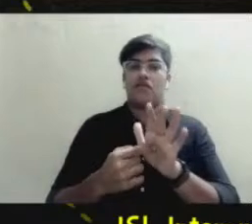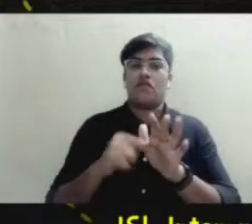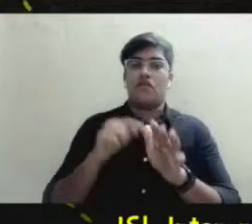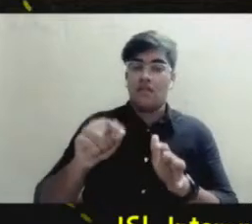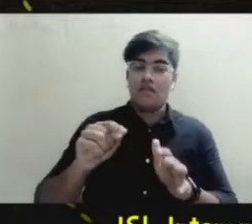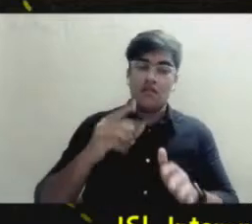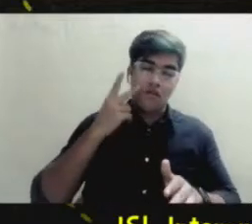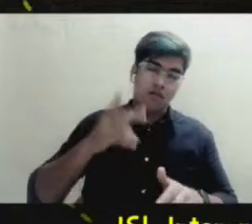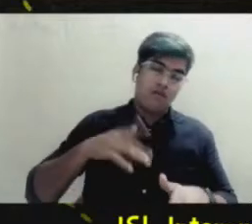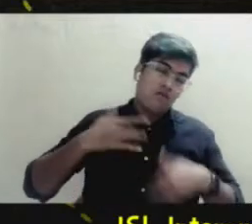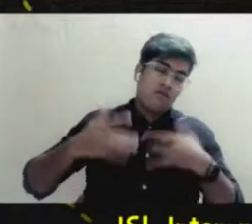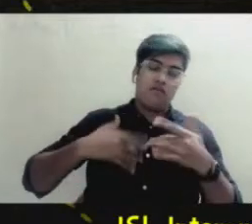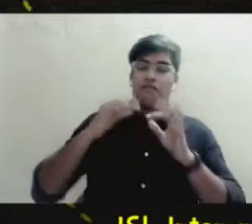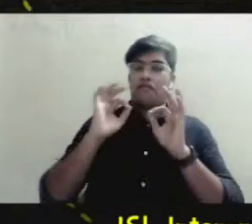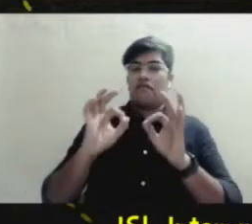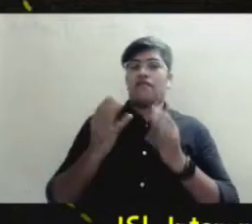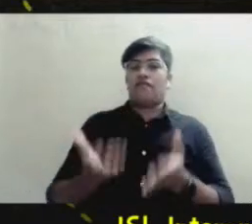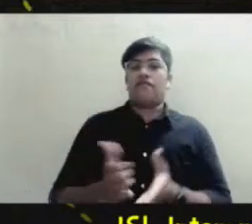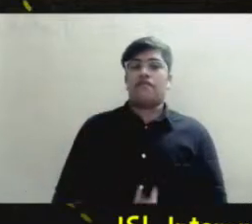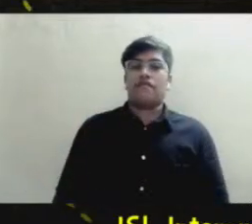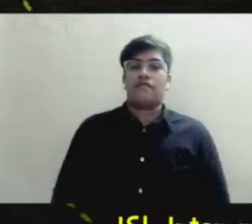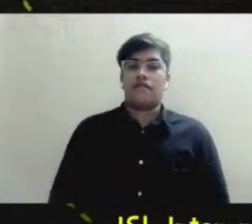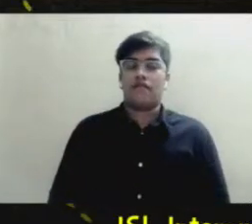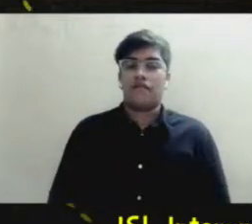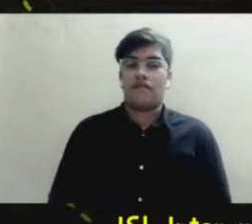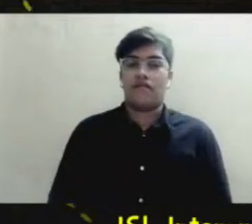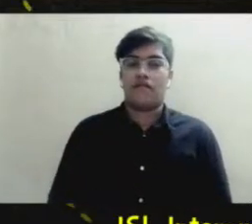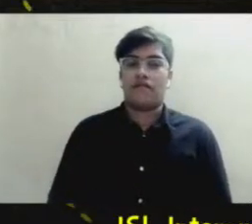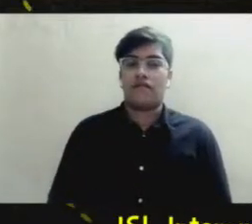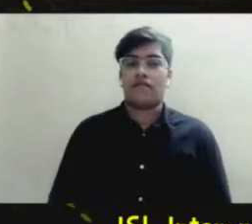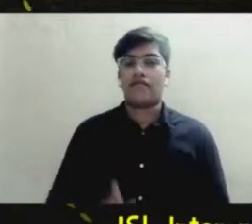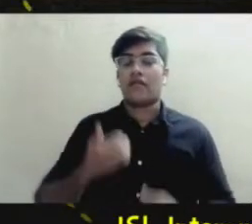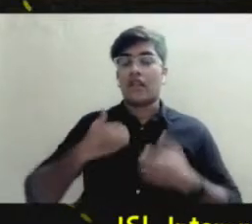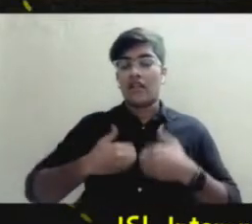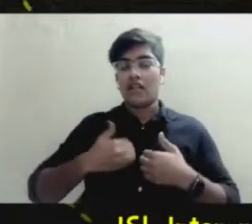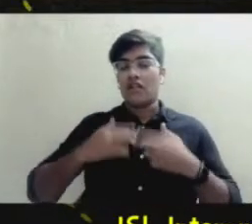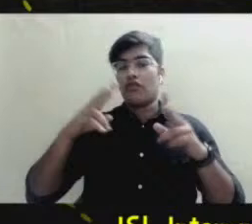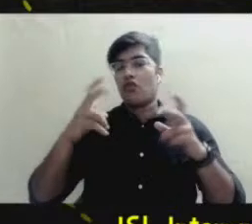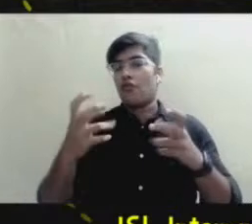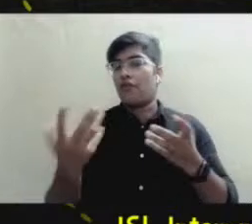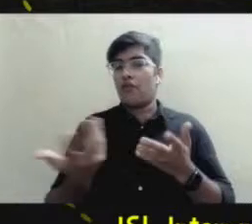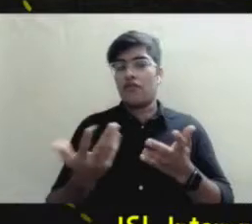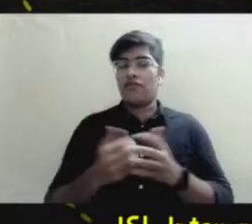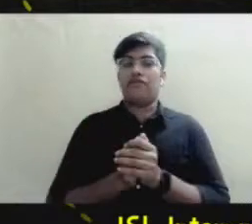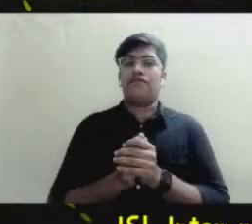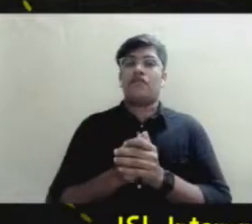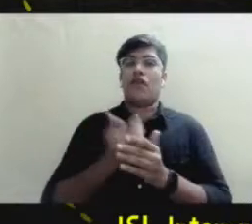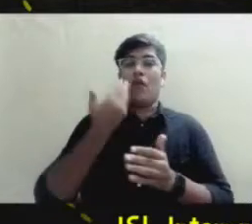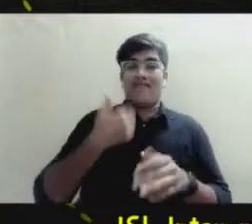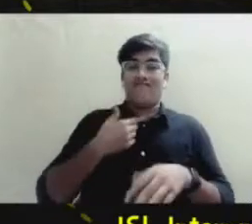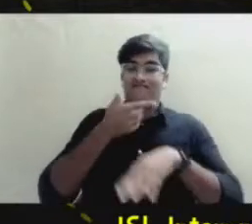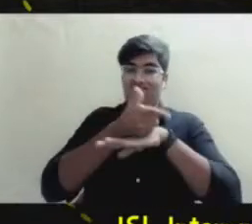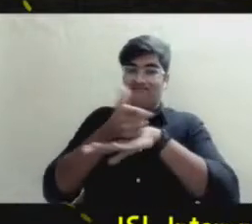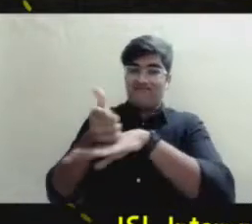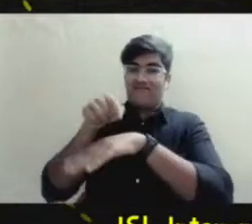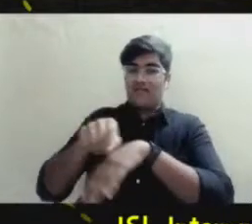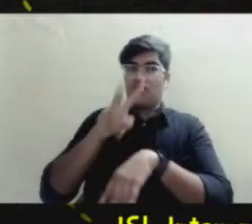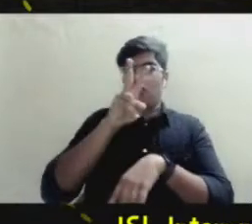fascinating experience for me. Interestingly, while we were recording Manke Manjire in